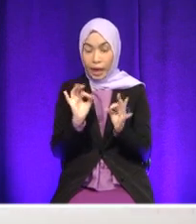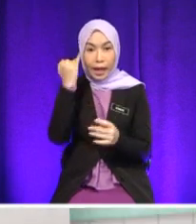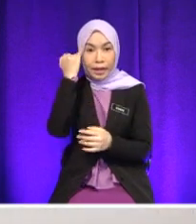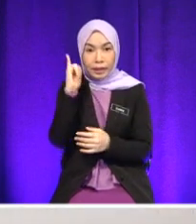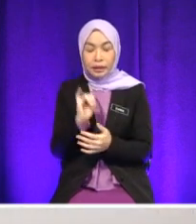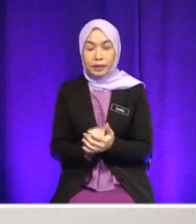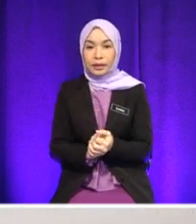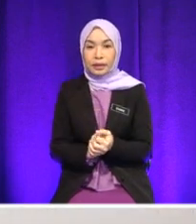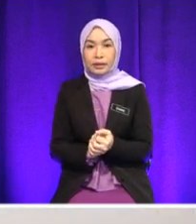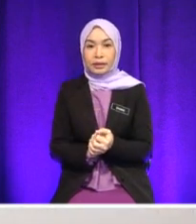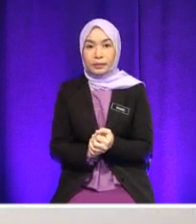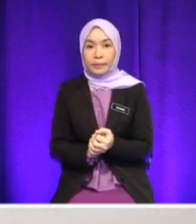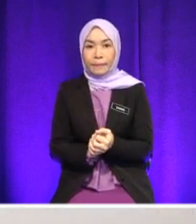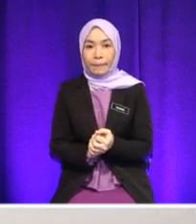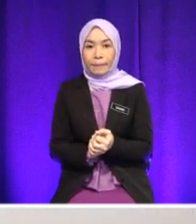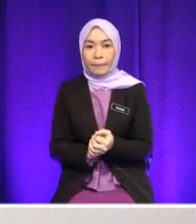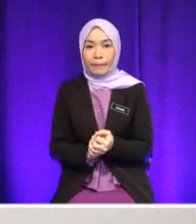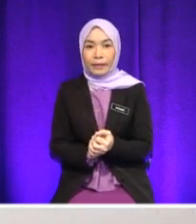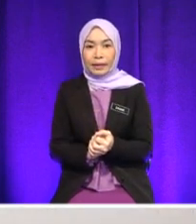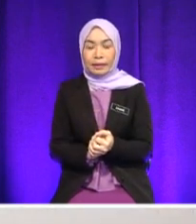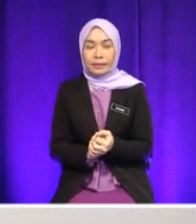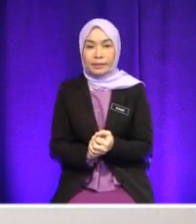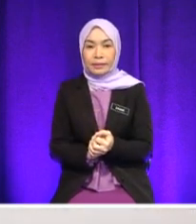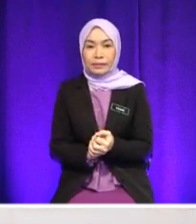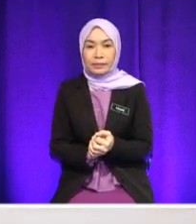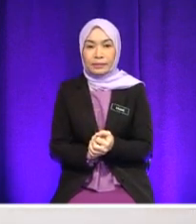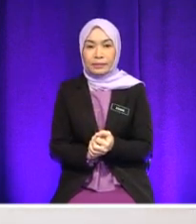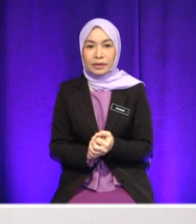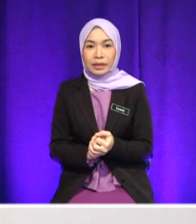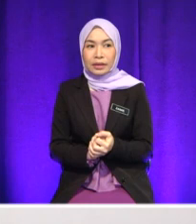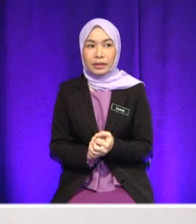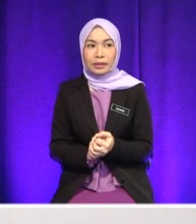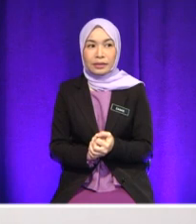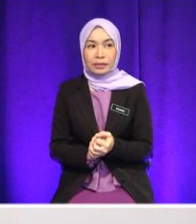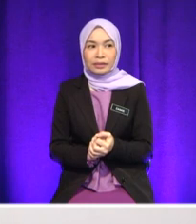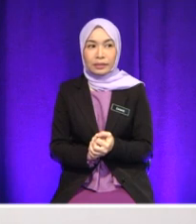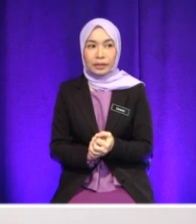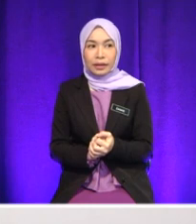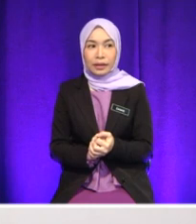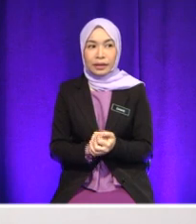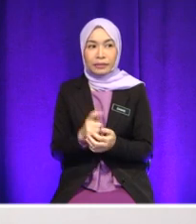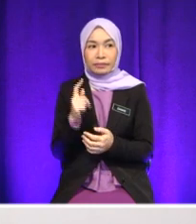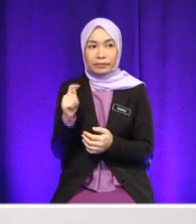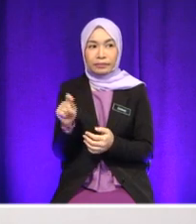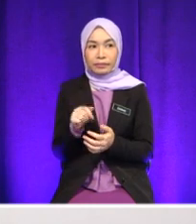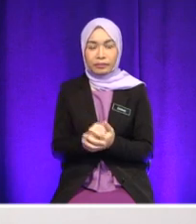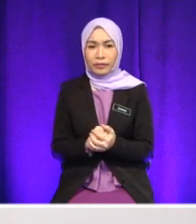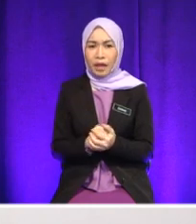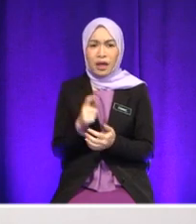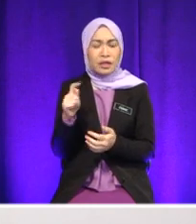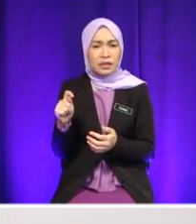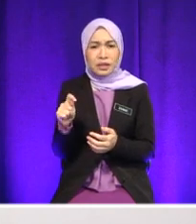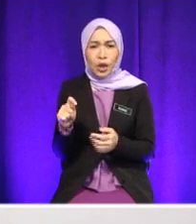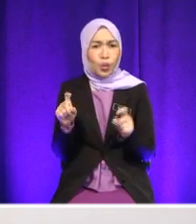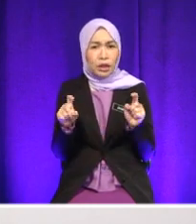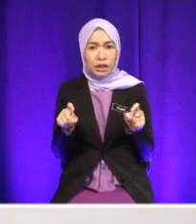an exchange, her customers need to give her some feedback and suggestions, which can play a pivotal role